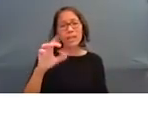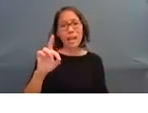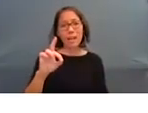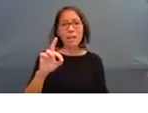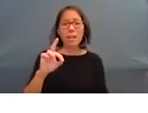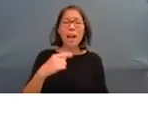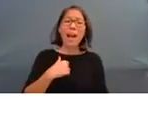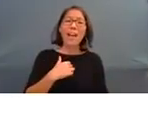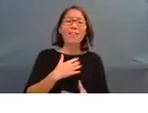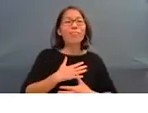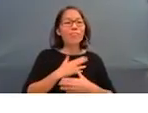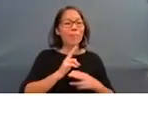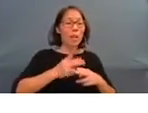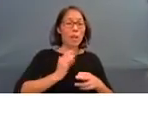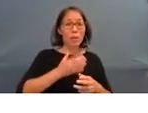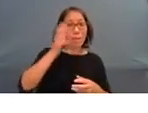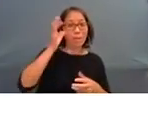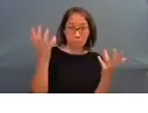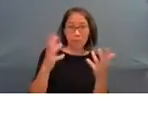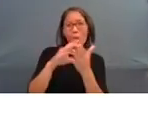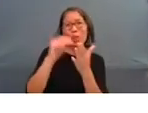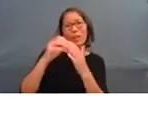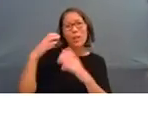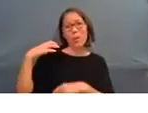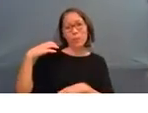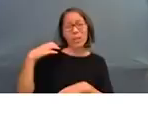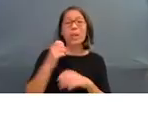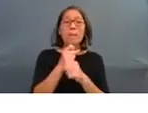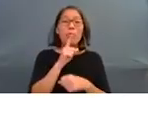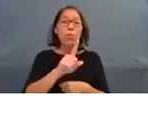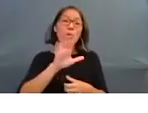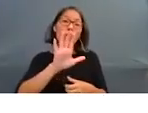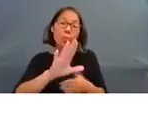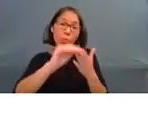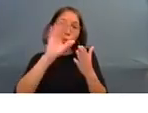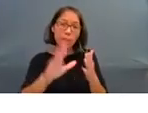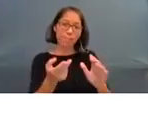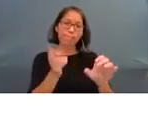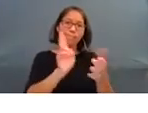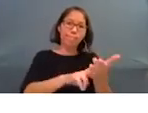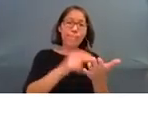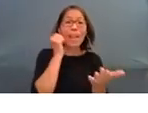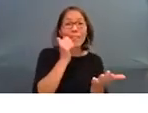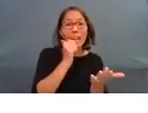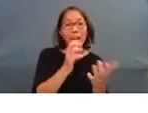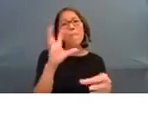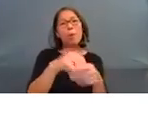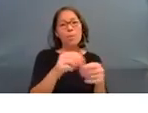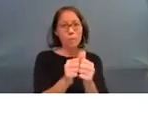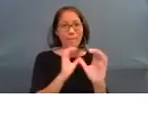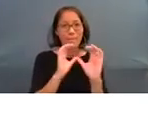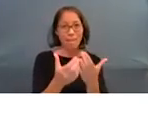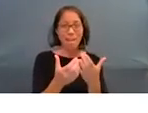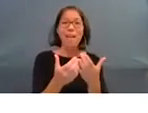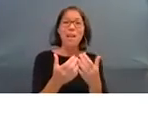learning coaches for that reason. That you ensure that your student logs in each day and participates in the class. And we'll talk a little bit